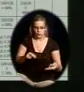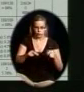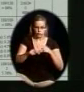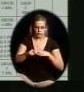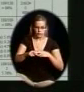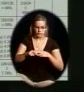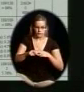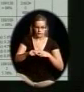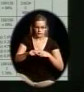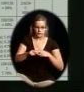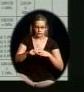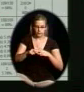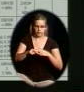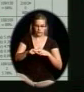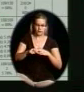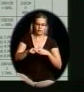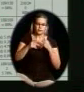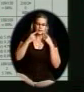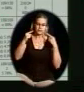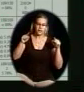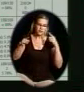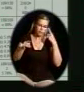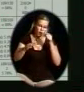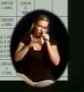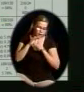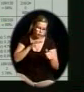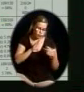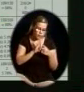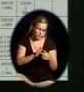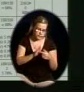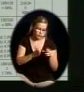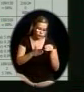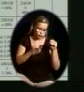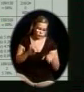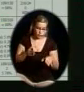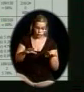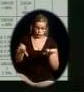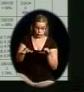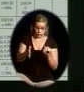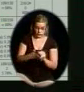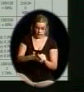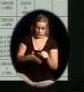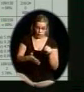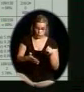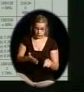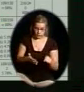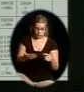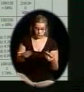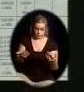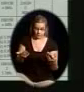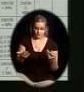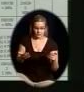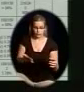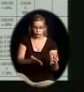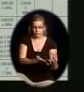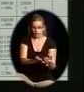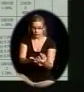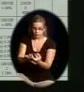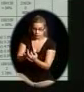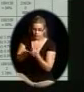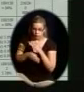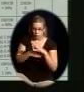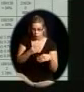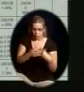increase the success for our underrepresented students. Well, in order to do that, we need to really collect the